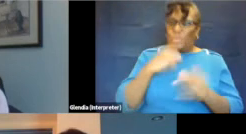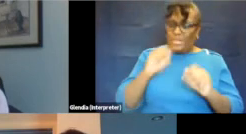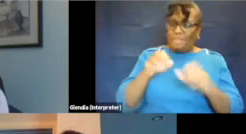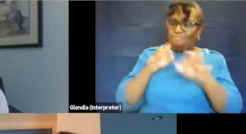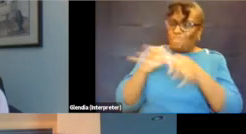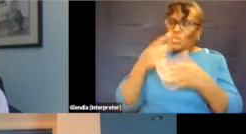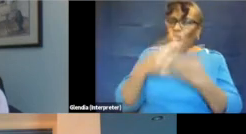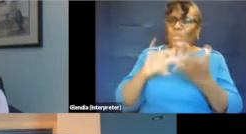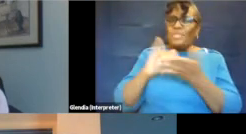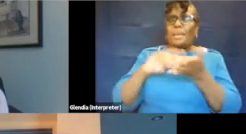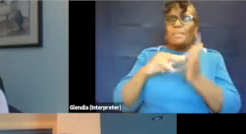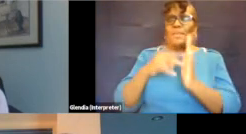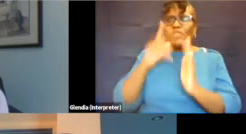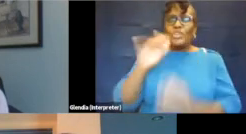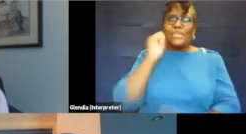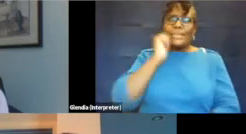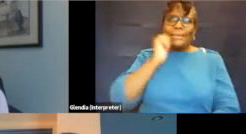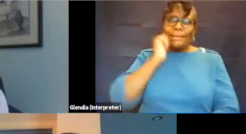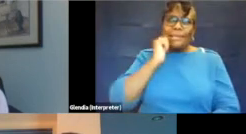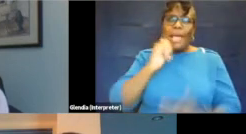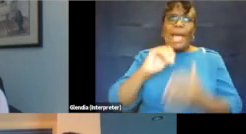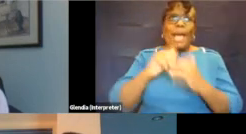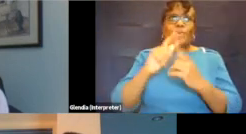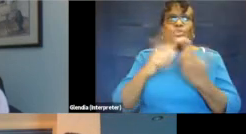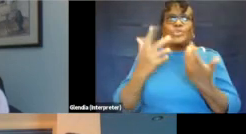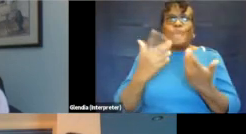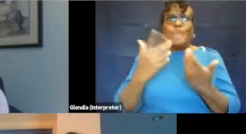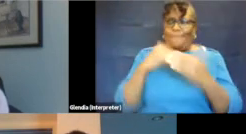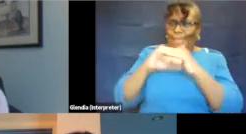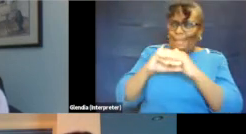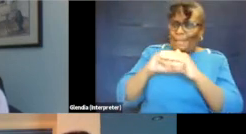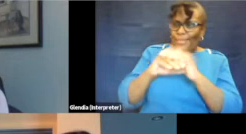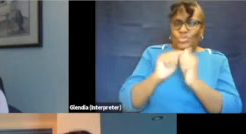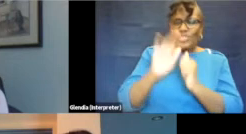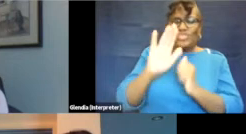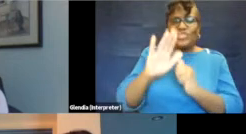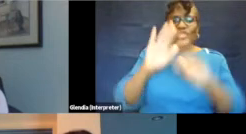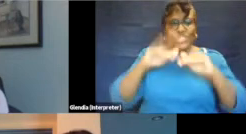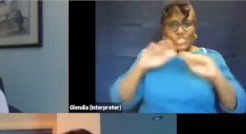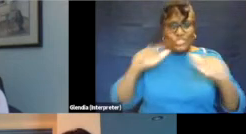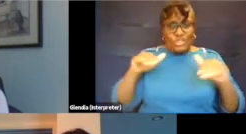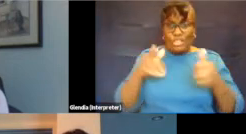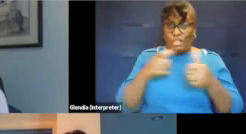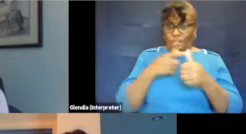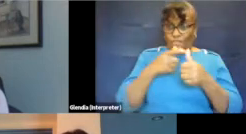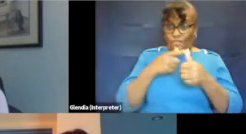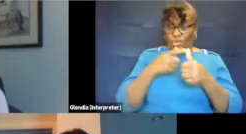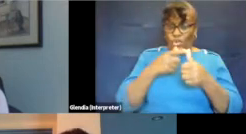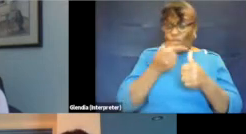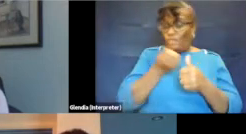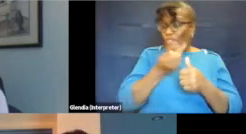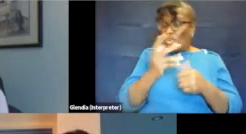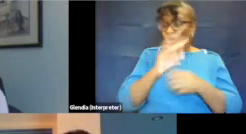that mean for access with your child? And I know those first few appointments can probably be a little